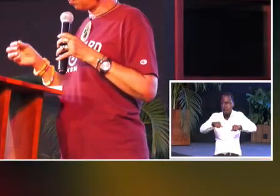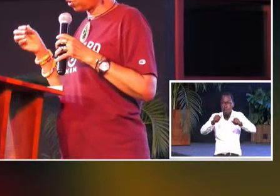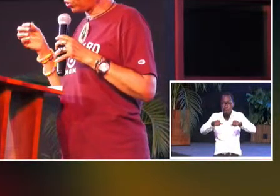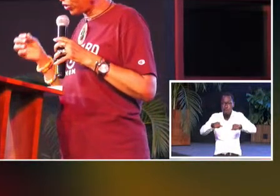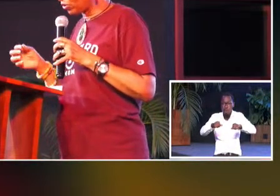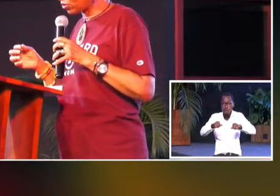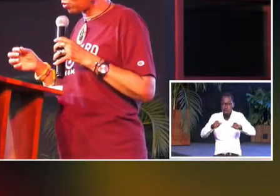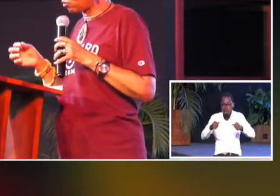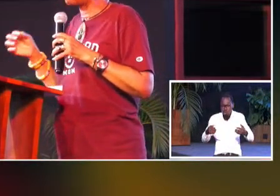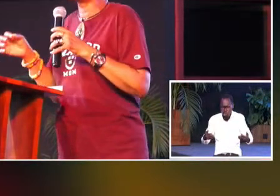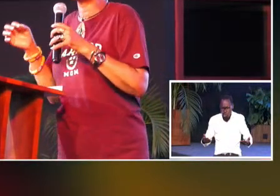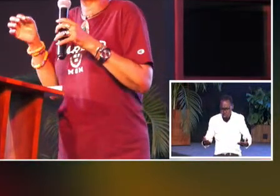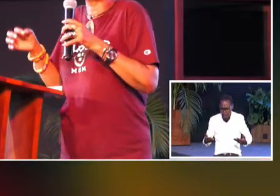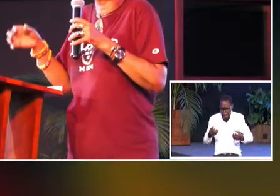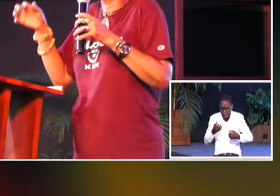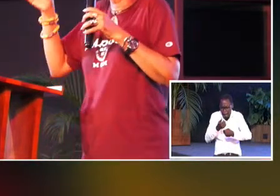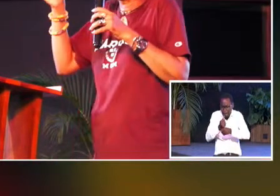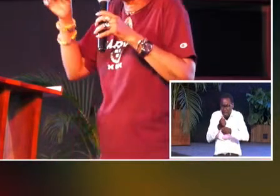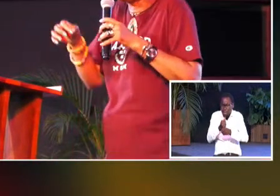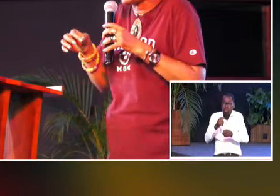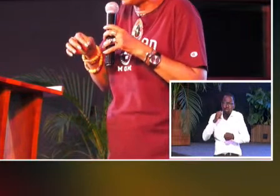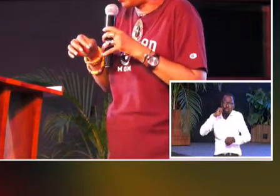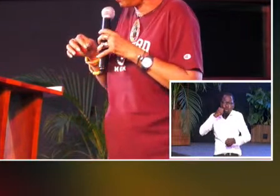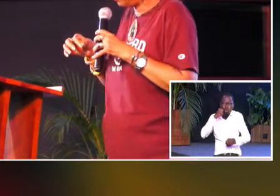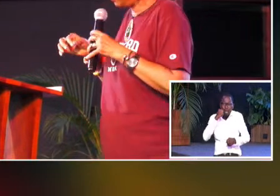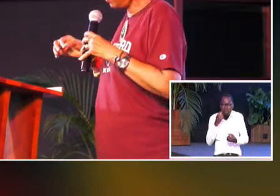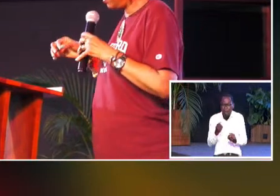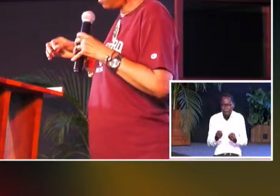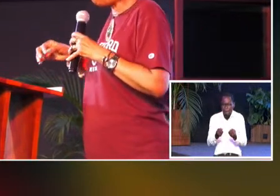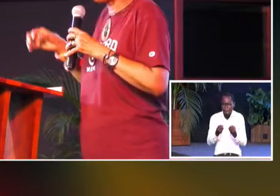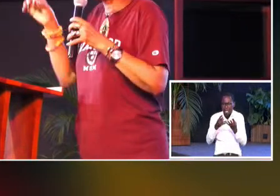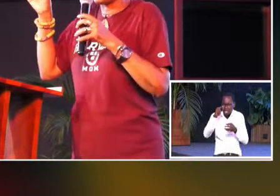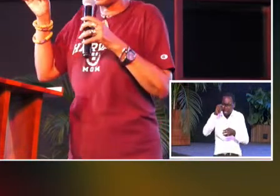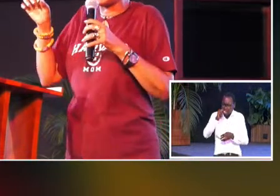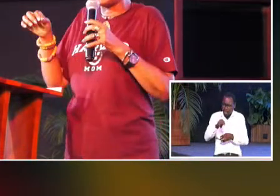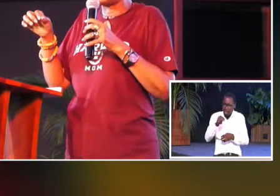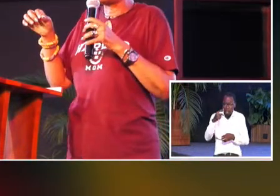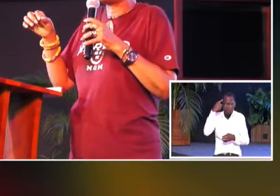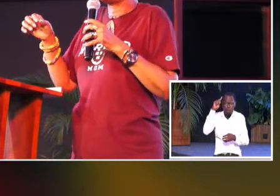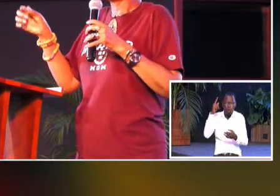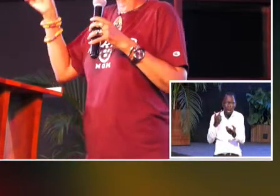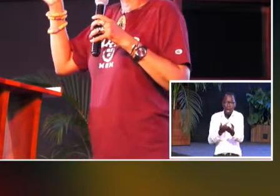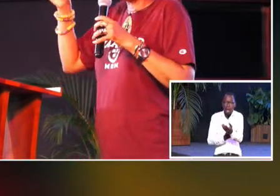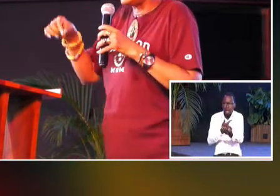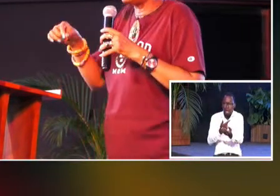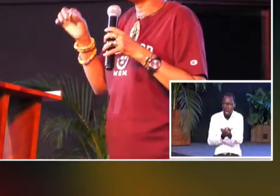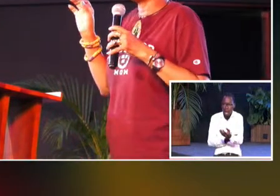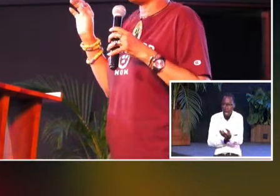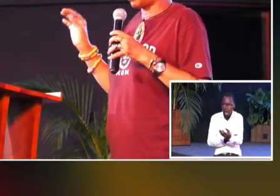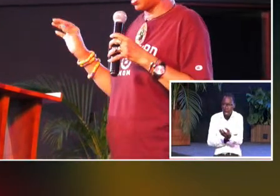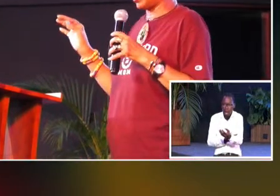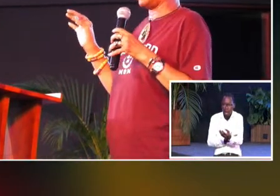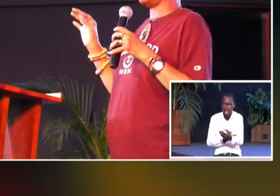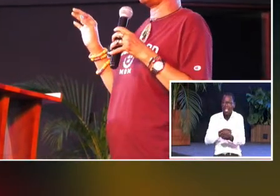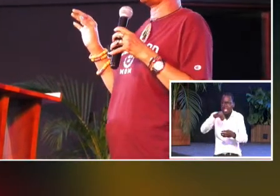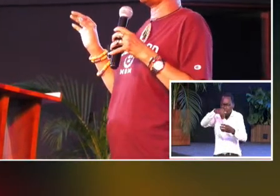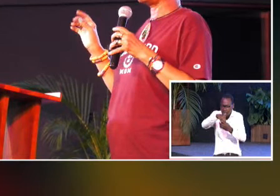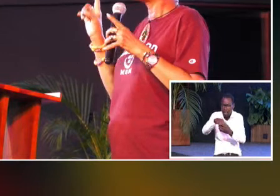to produce tomatoes needed for Ghana in